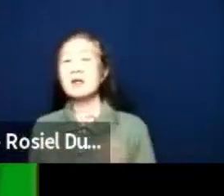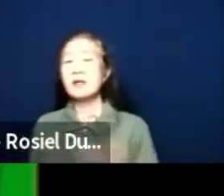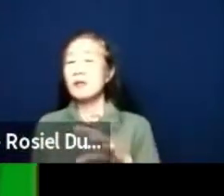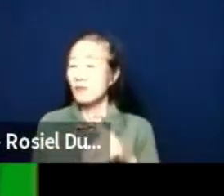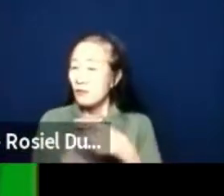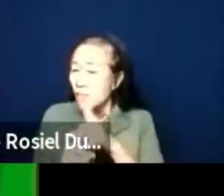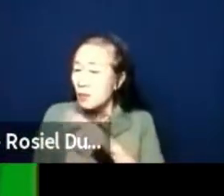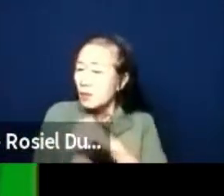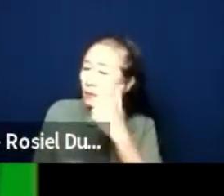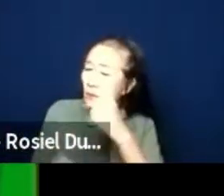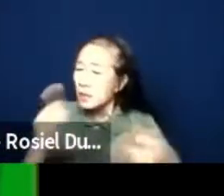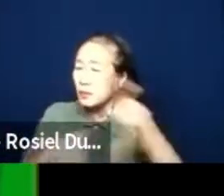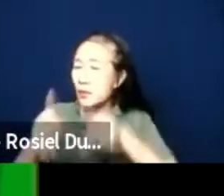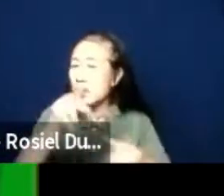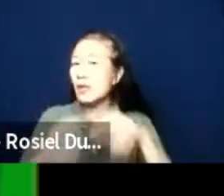family.